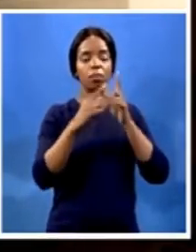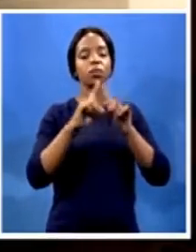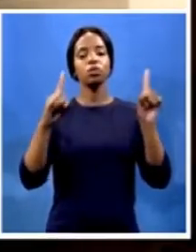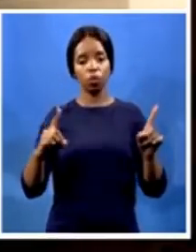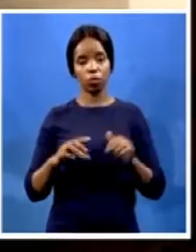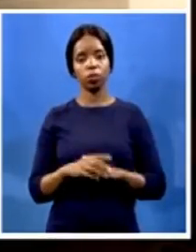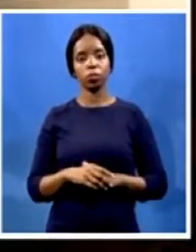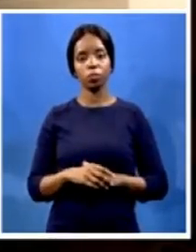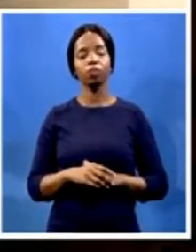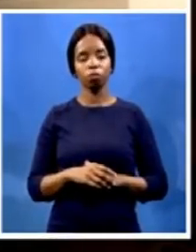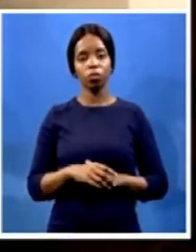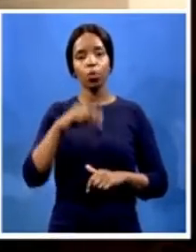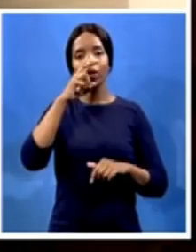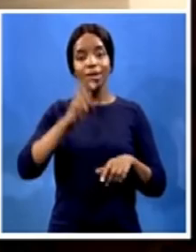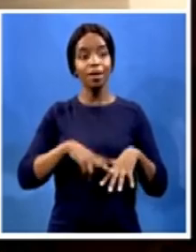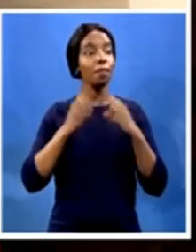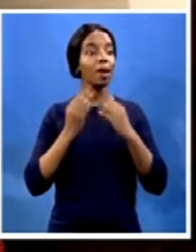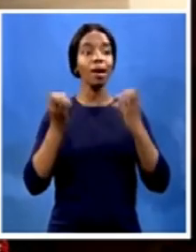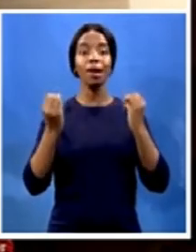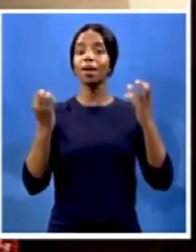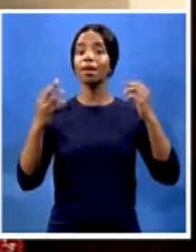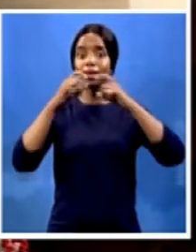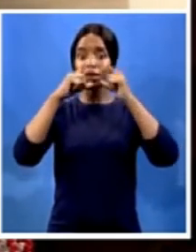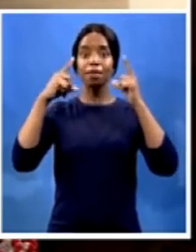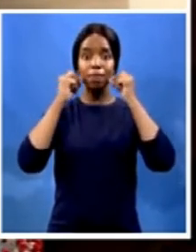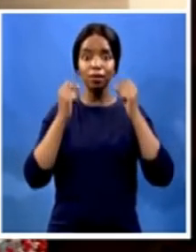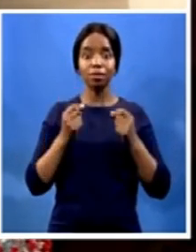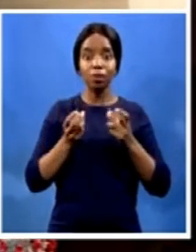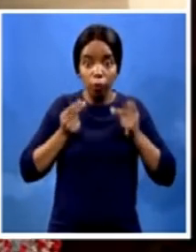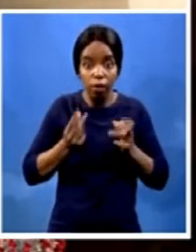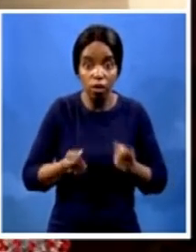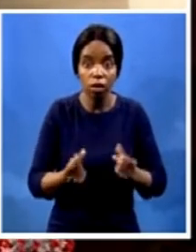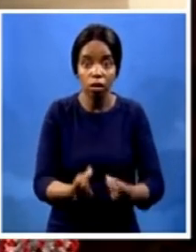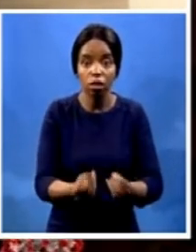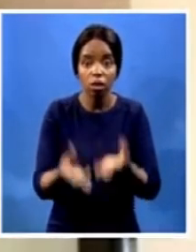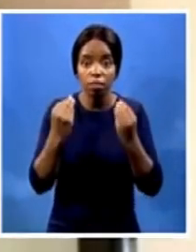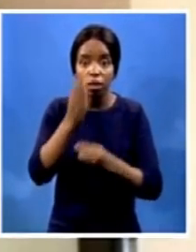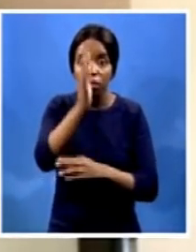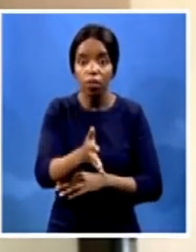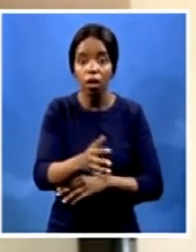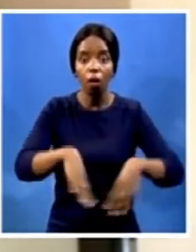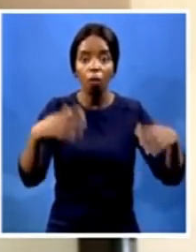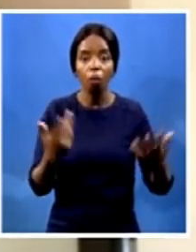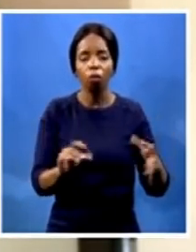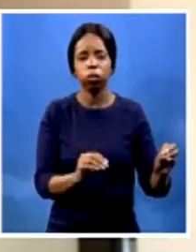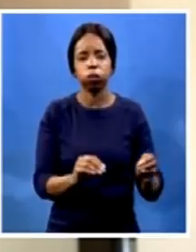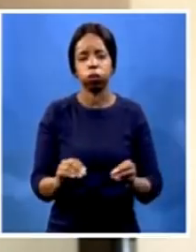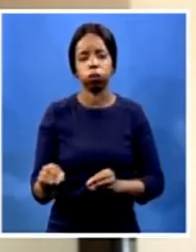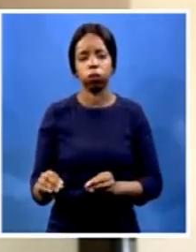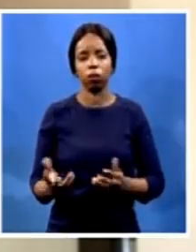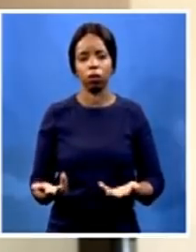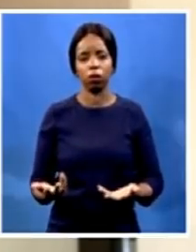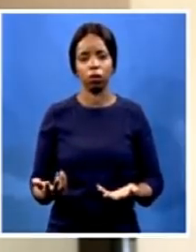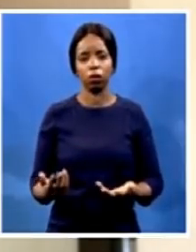make as much masks as possible? What's the capacity there? Okay. If we have people that